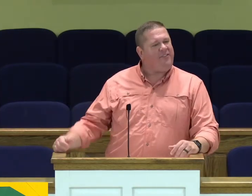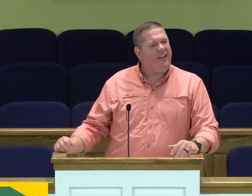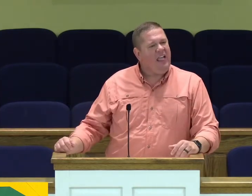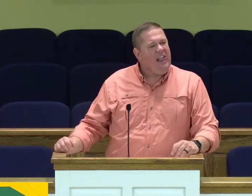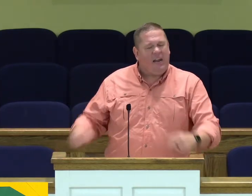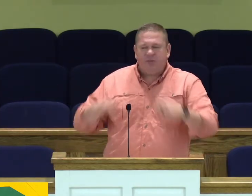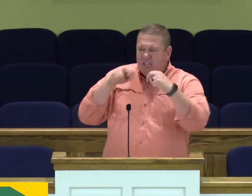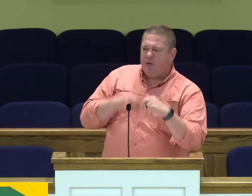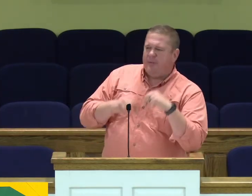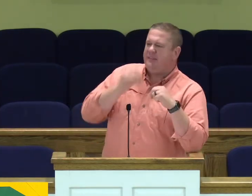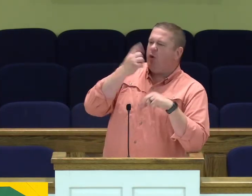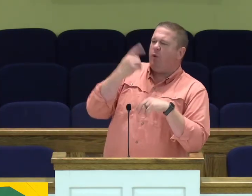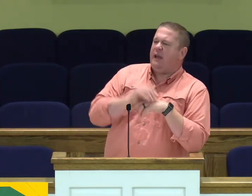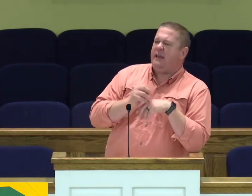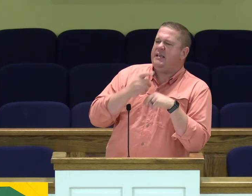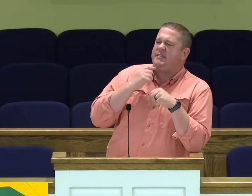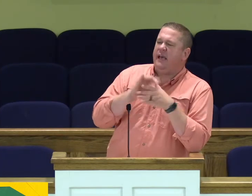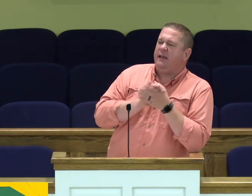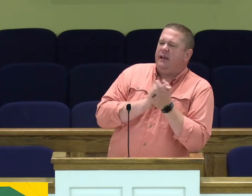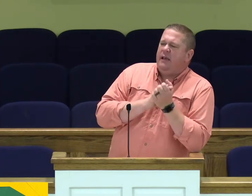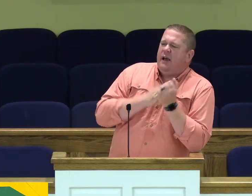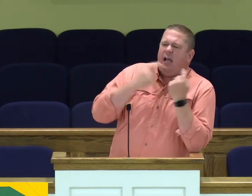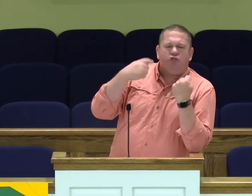life. And I was sitting with him at dinner one night, and